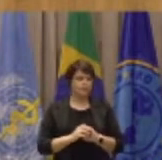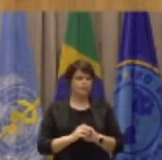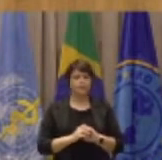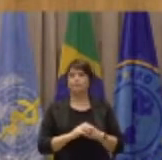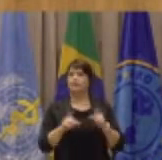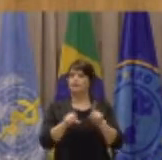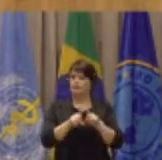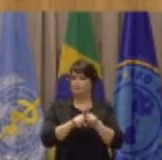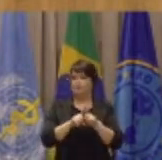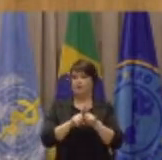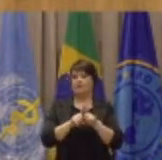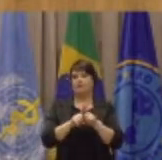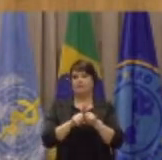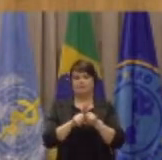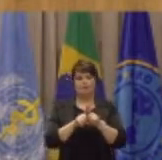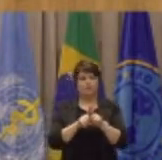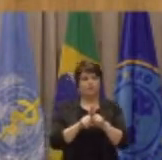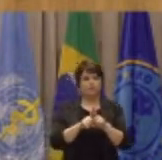Roberto